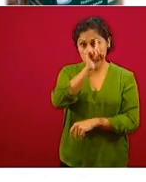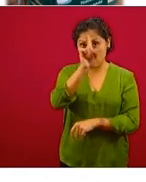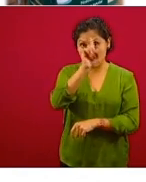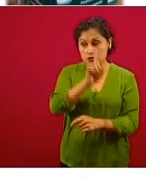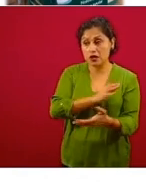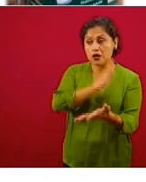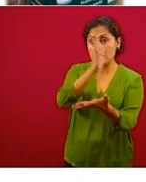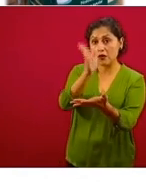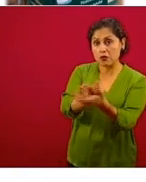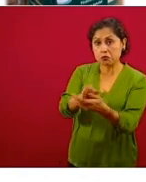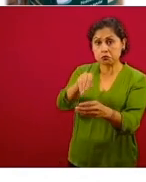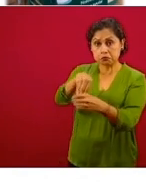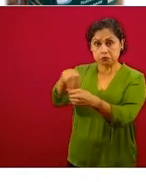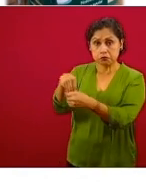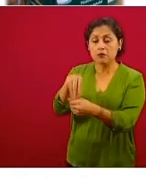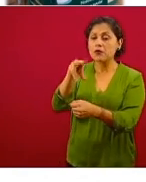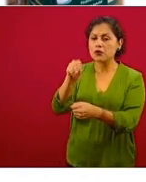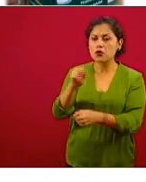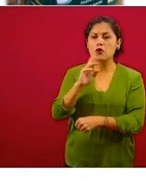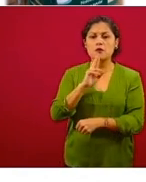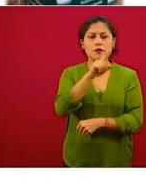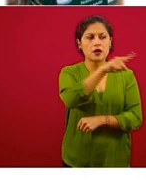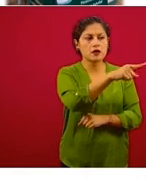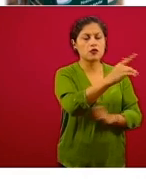access information